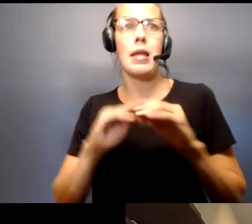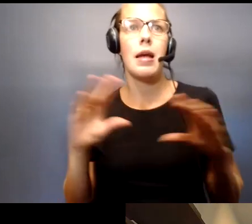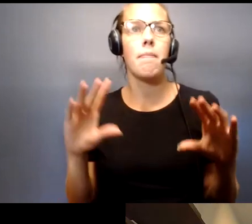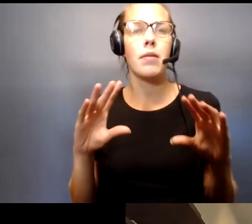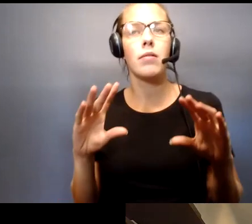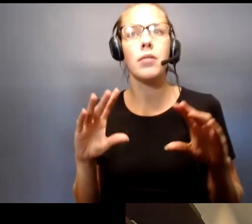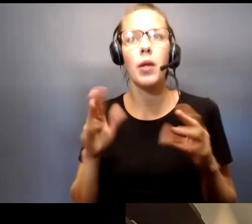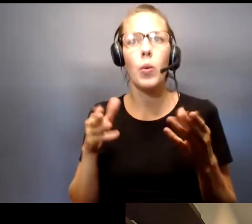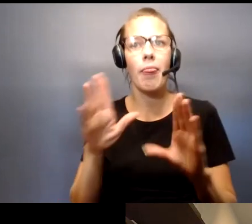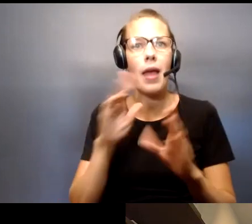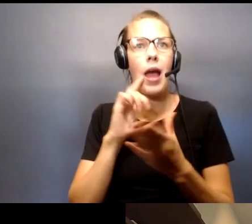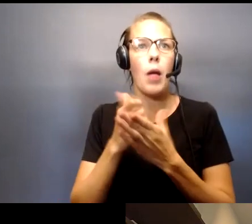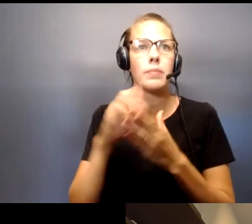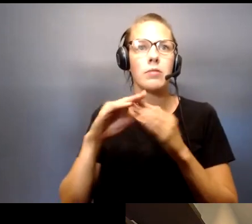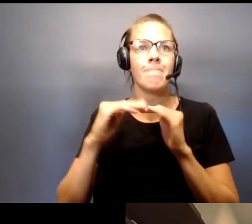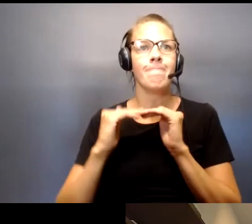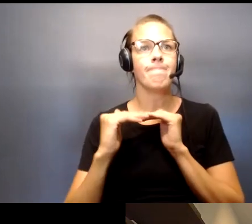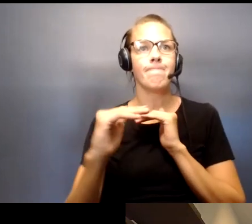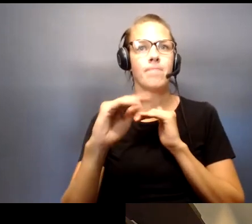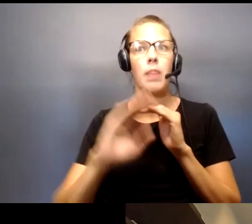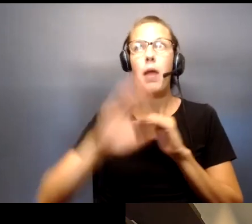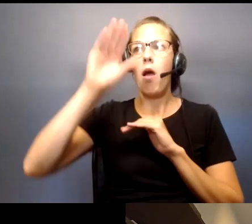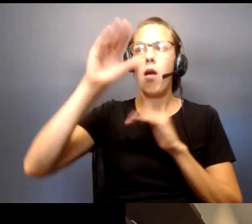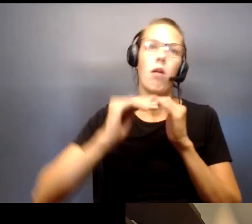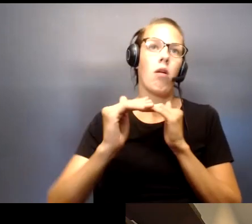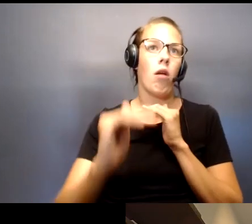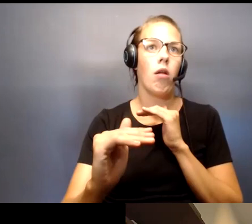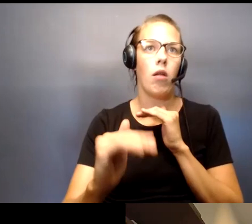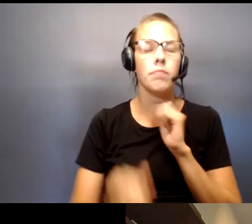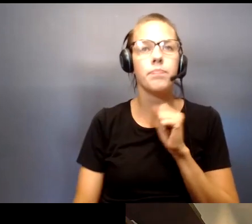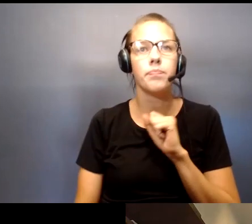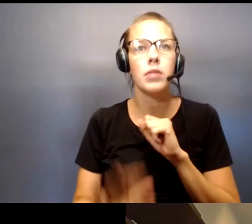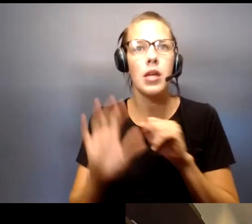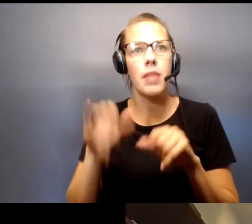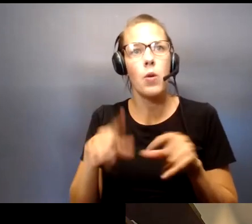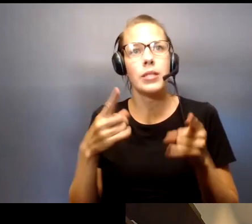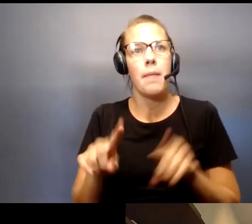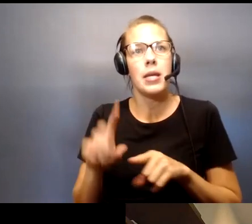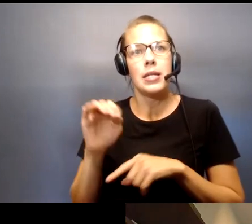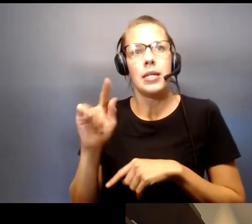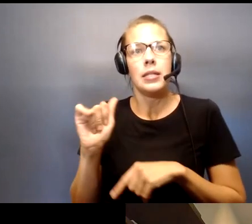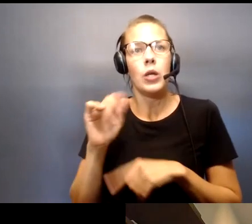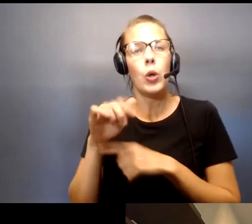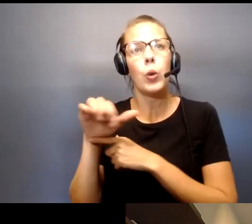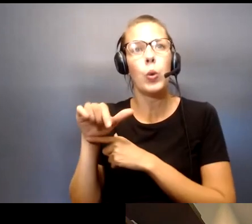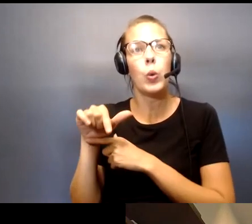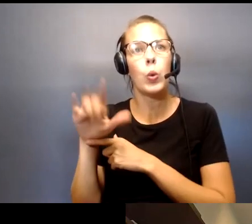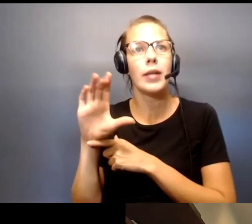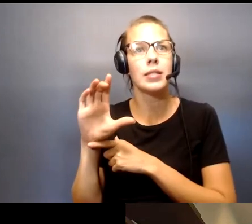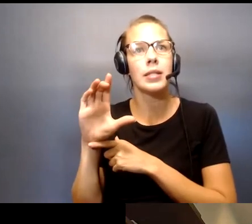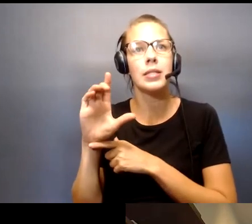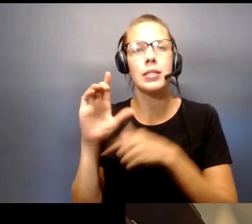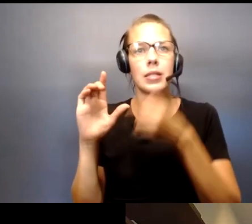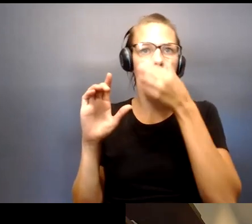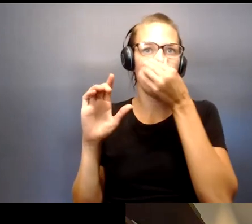helped flatten the curve. And I think that the data points that was happening. The Quad Cities Chamber had been advocating for